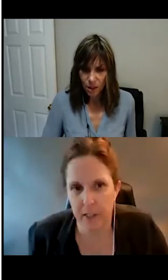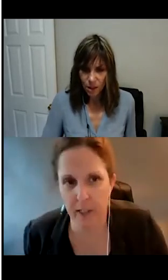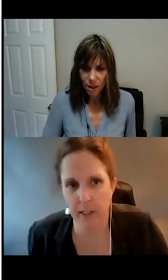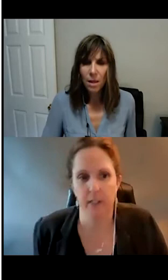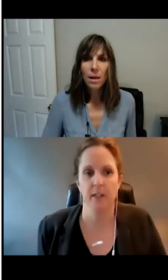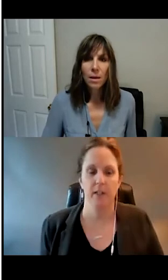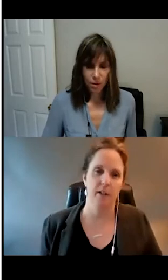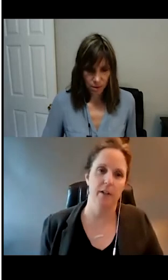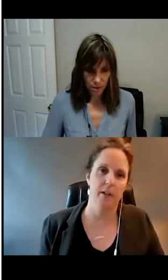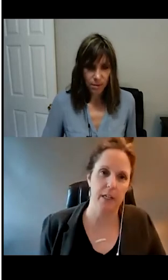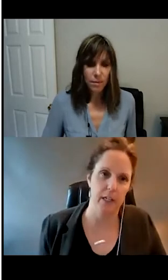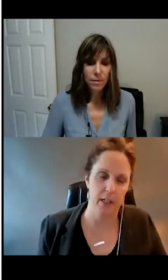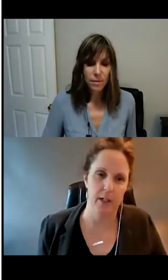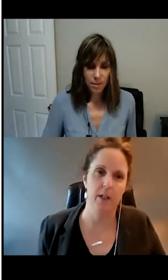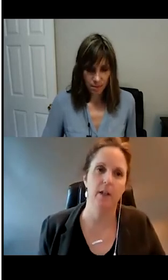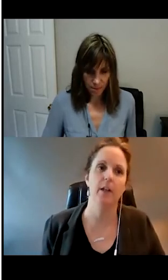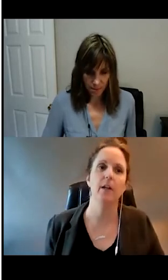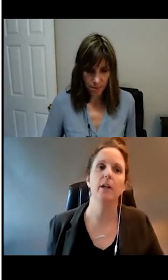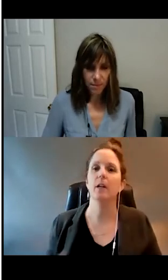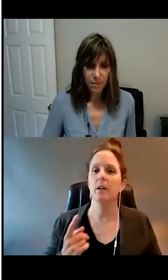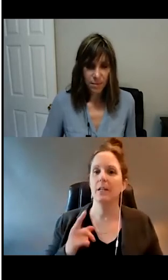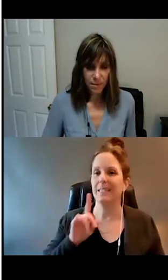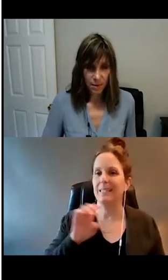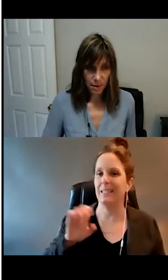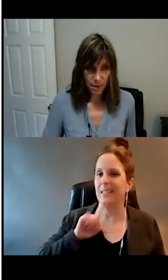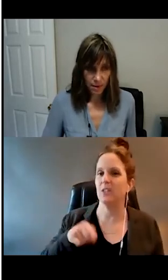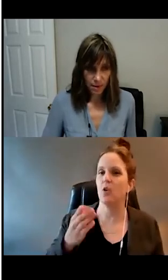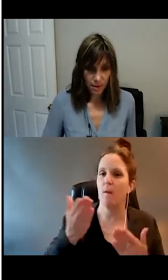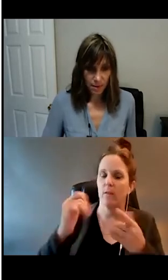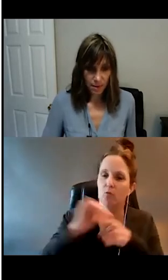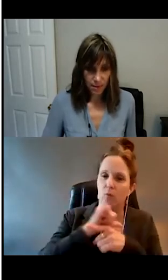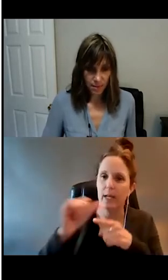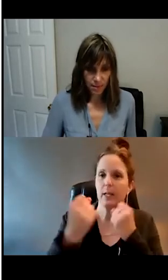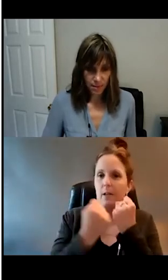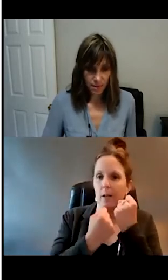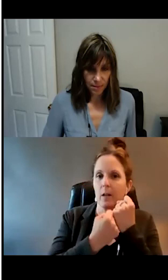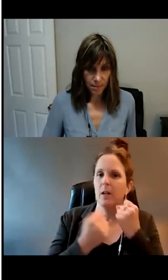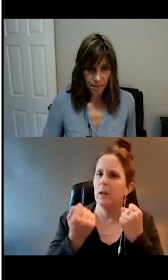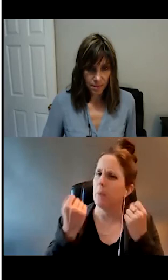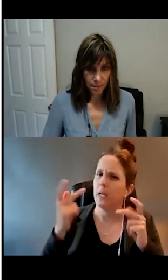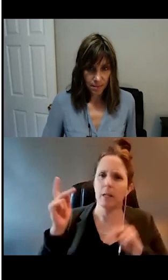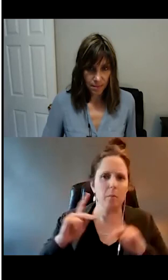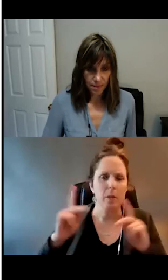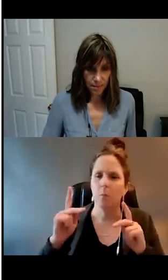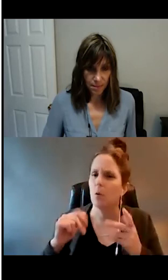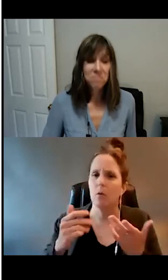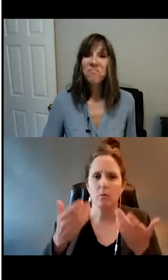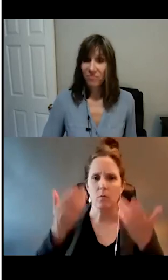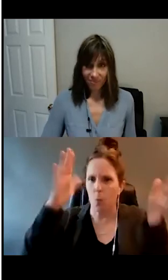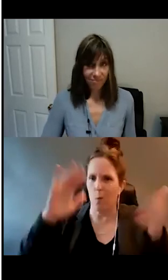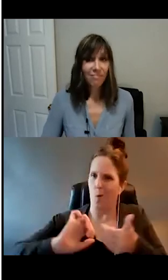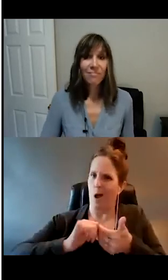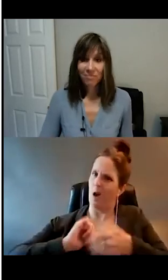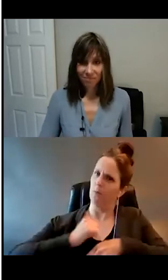Yes, one says offer training and support. Many people do not know how to write a tobacco quit plan or know